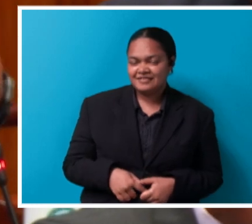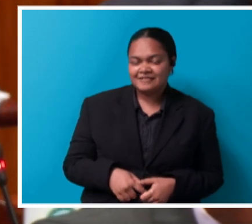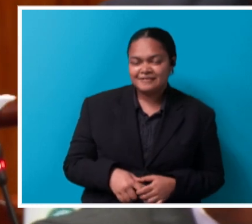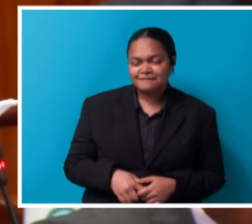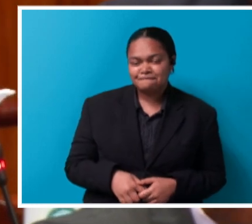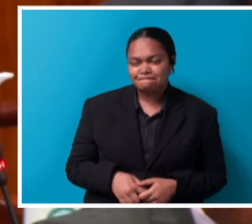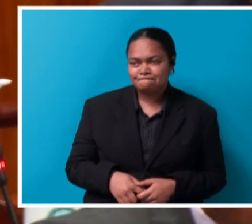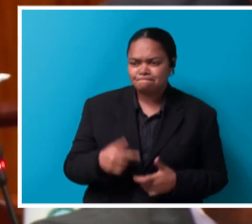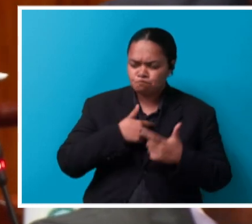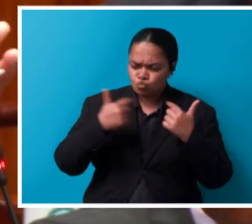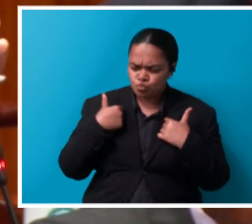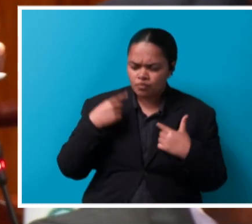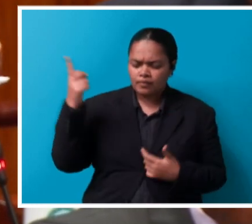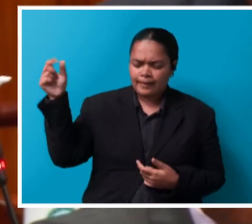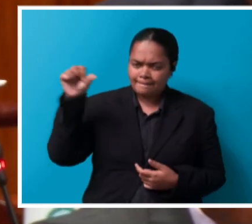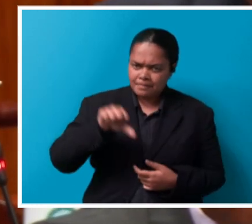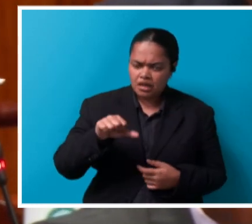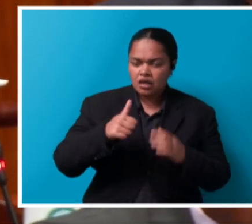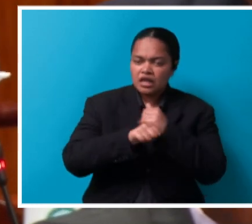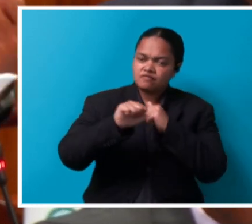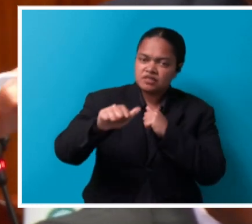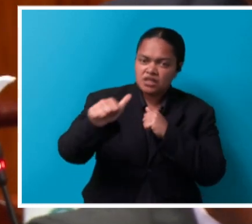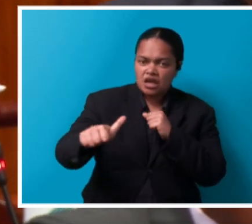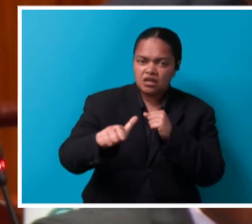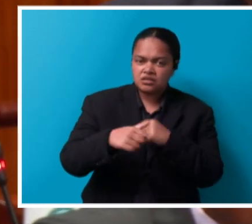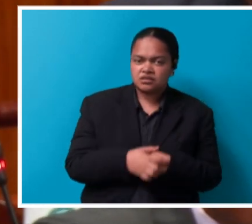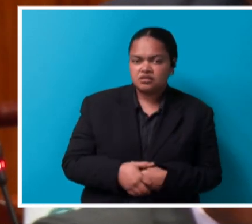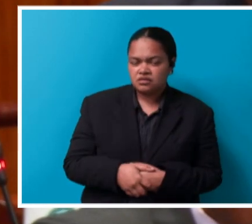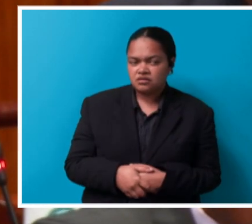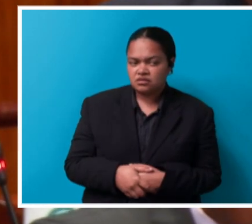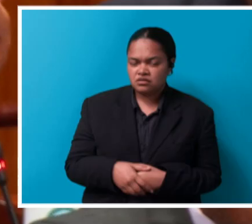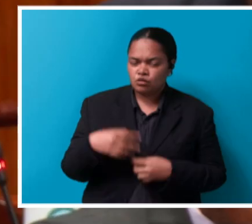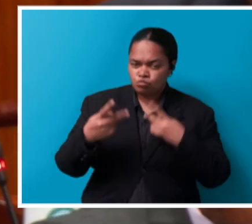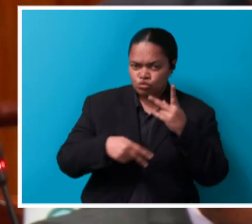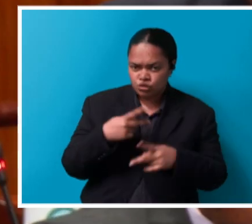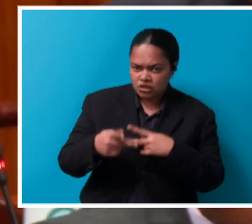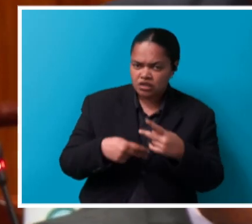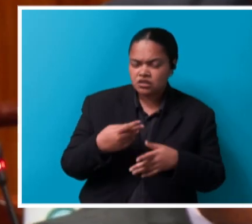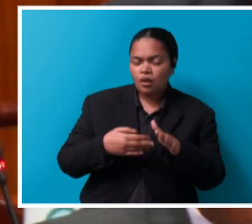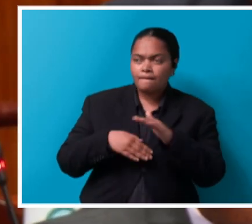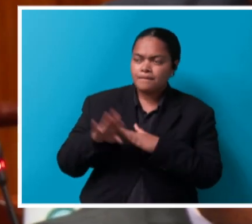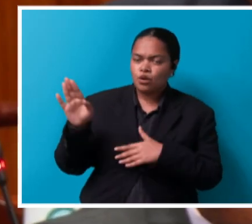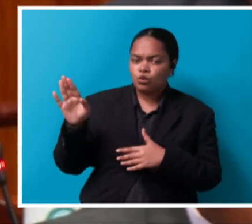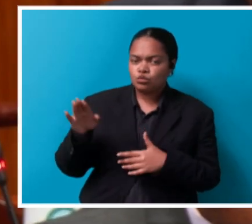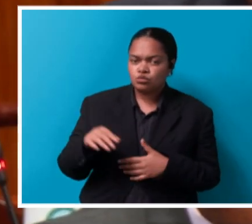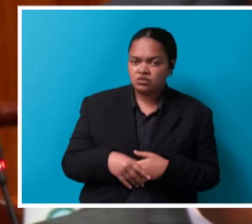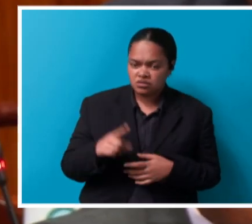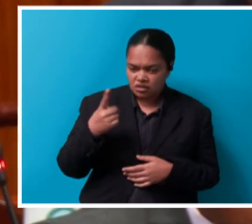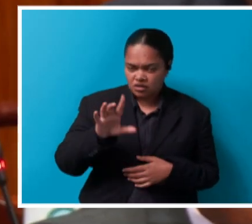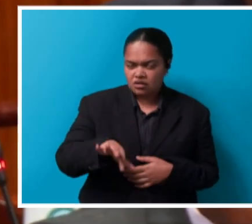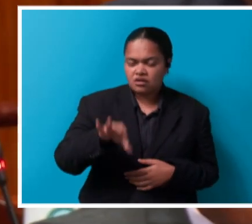we came back, we advertised, we processed the post, and we appointed our first country